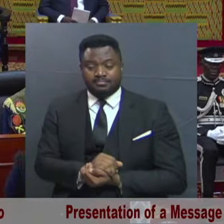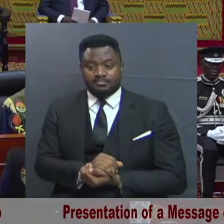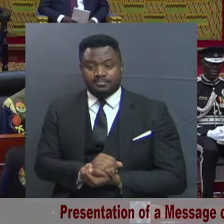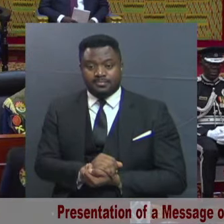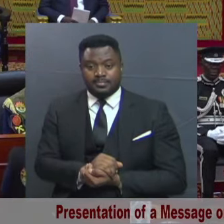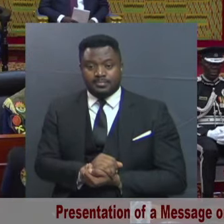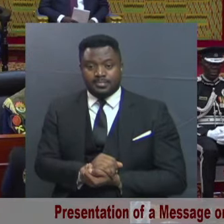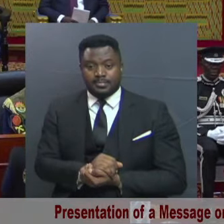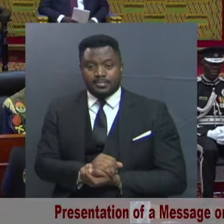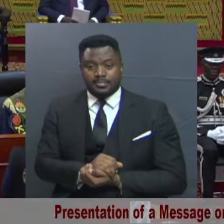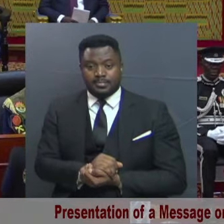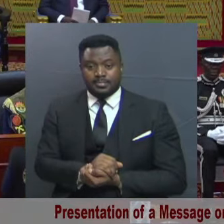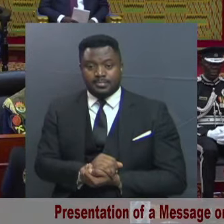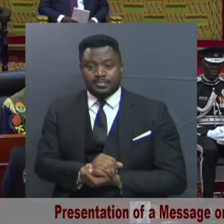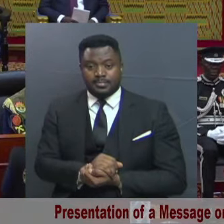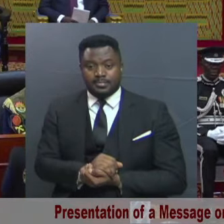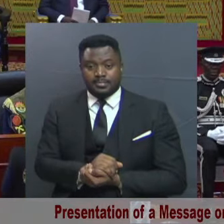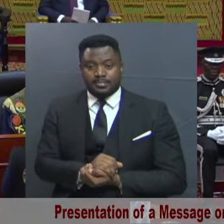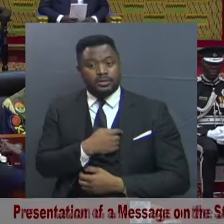members